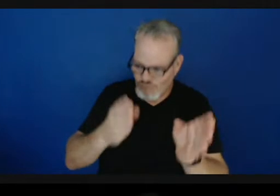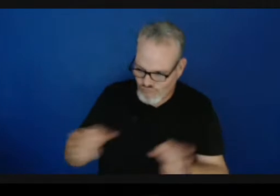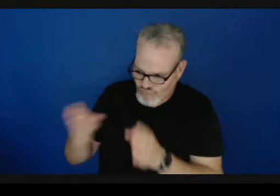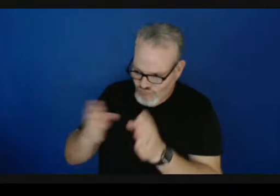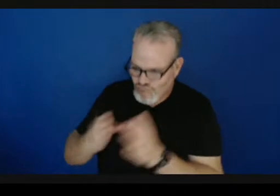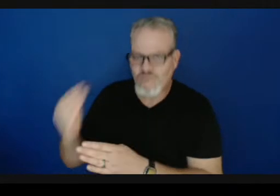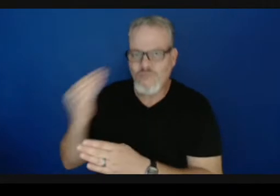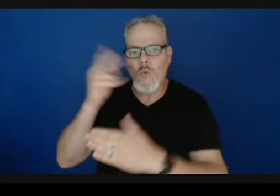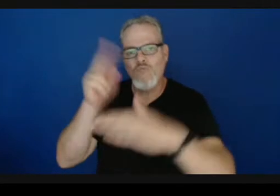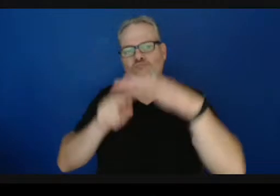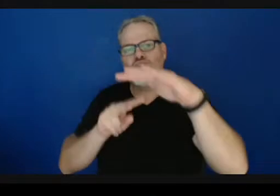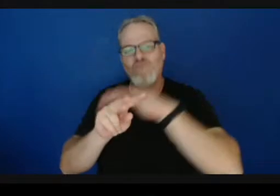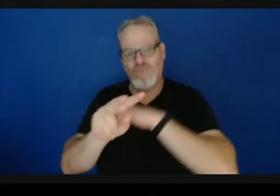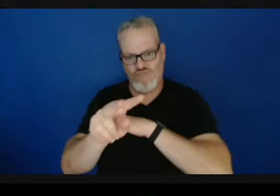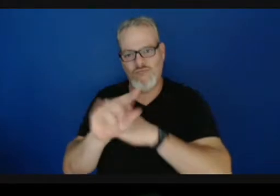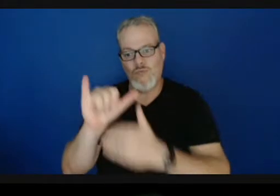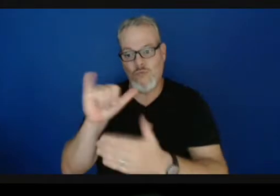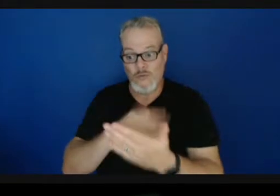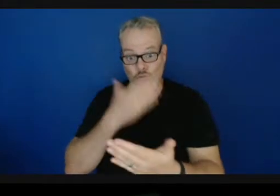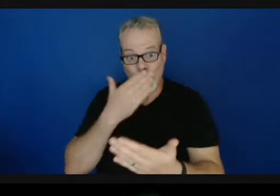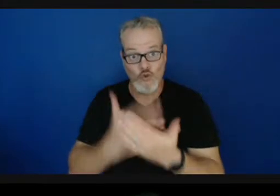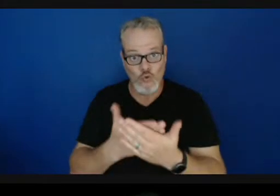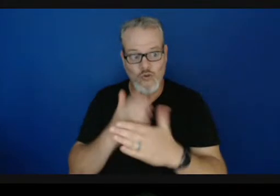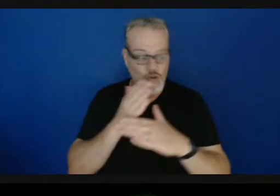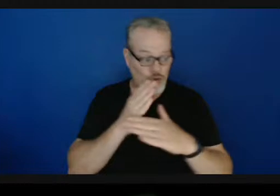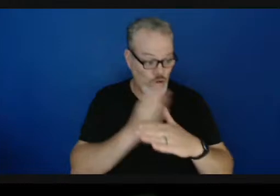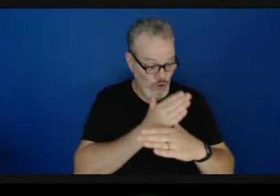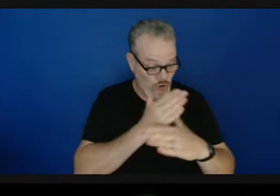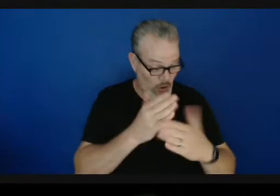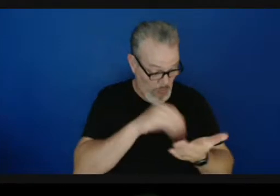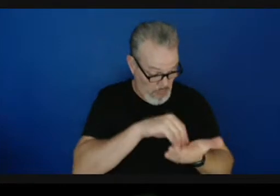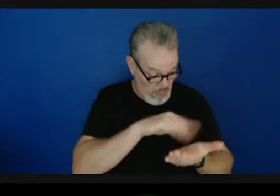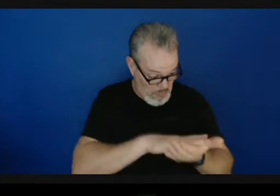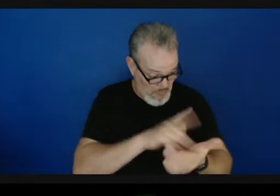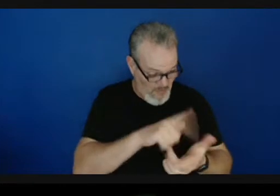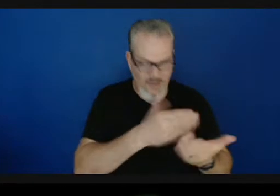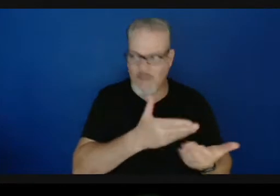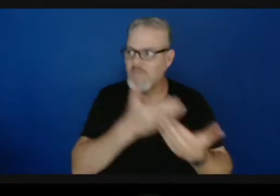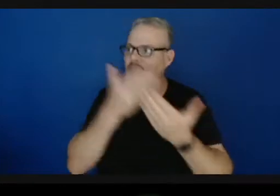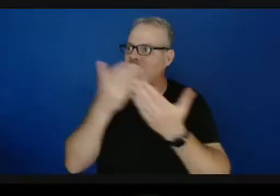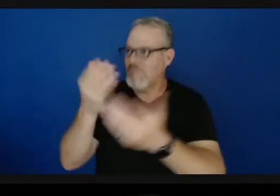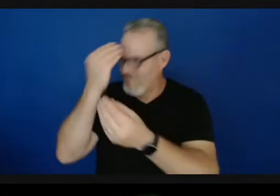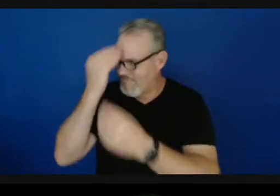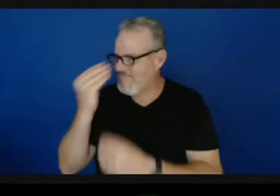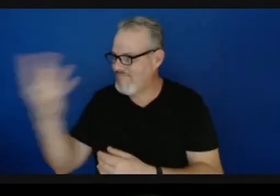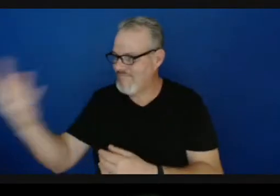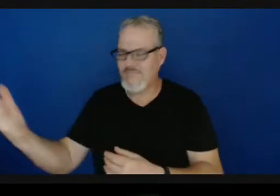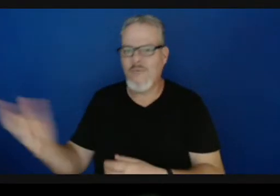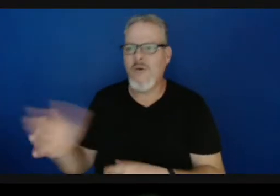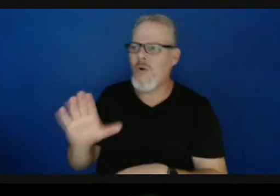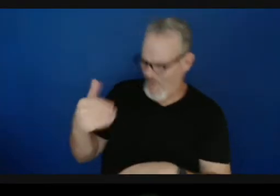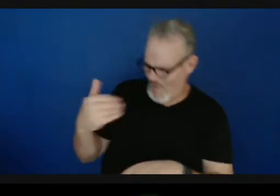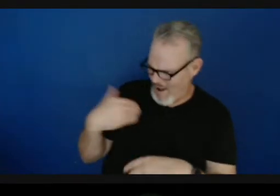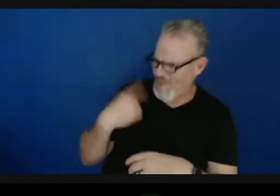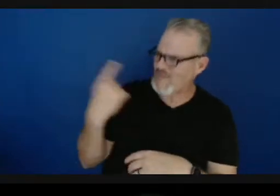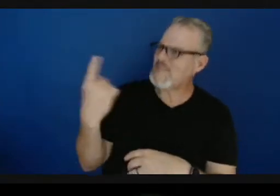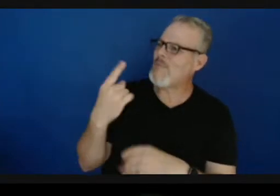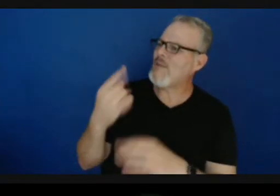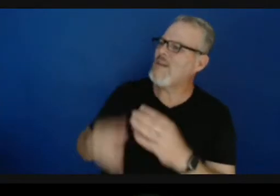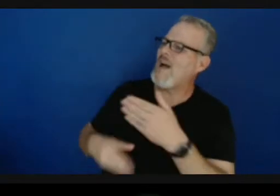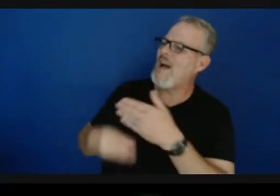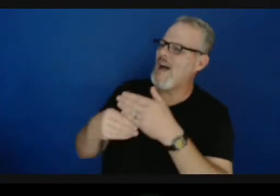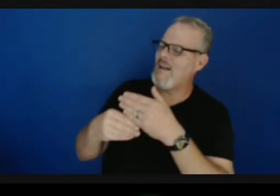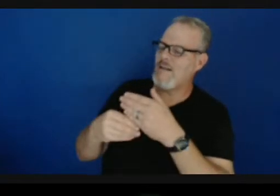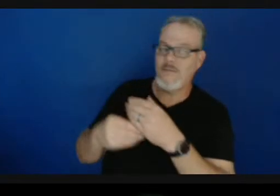thing about collaboration. They can share that back and we can benefit here in Hawaii as well. Yeah, I got a little bit on that.